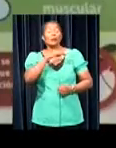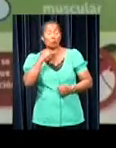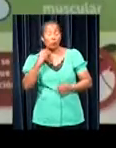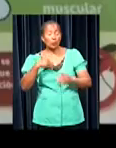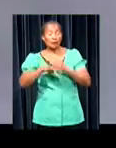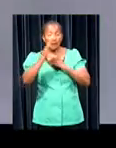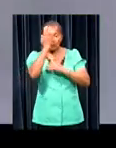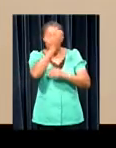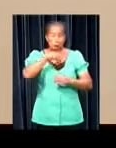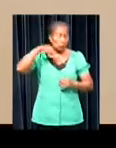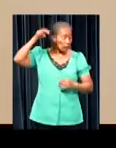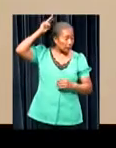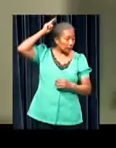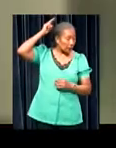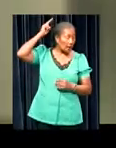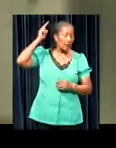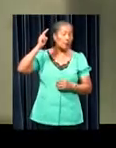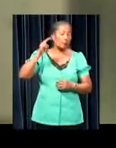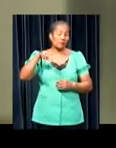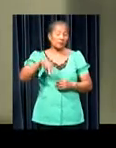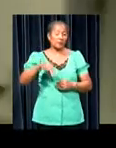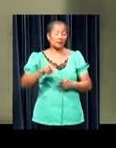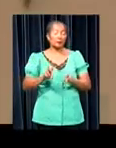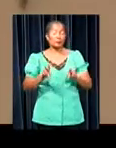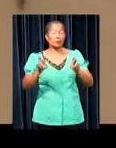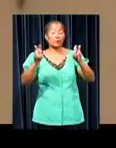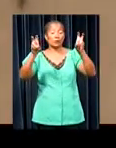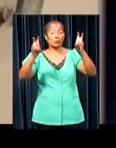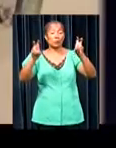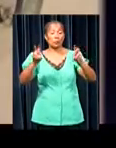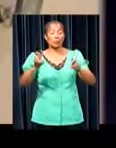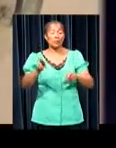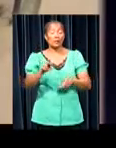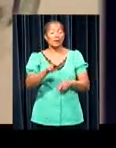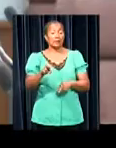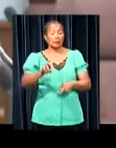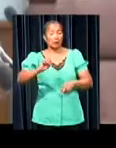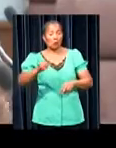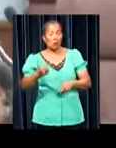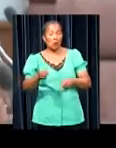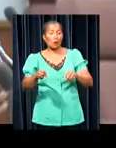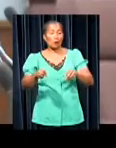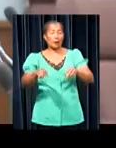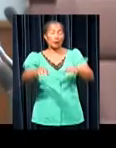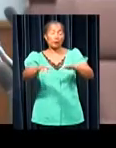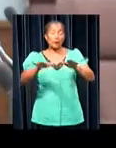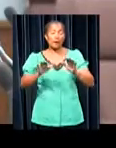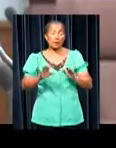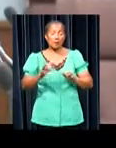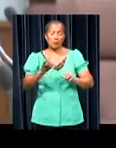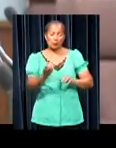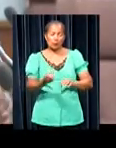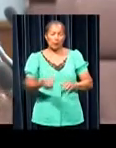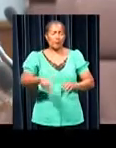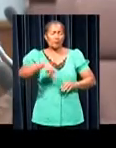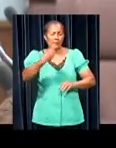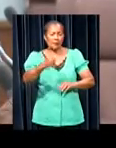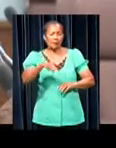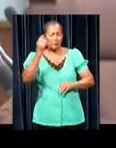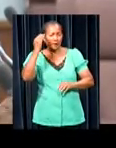Suriname because of this virus. Reasons enough for Parliament to demand more action from the